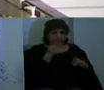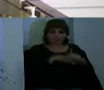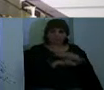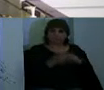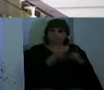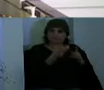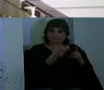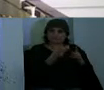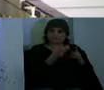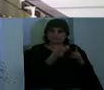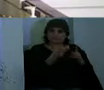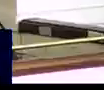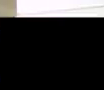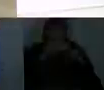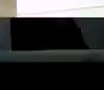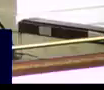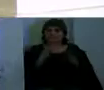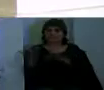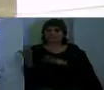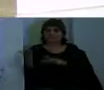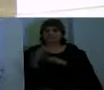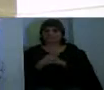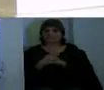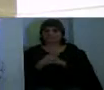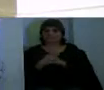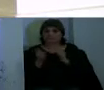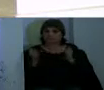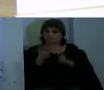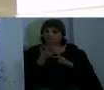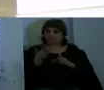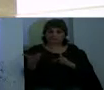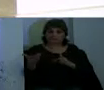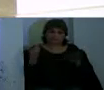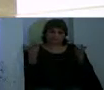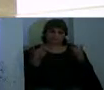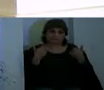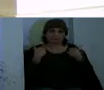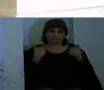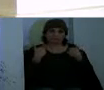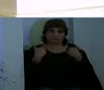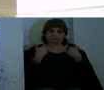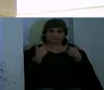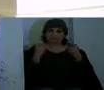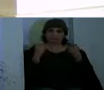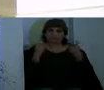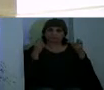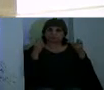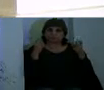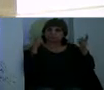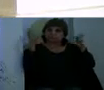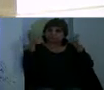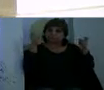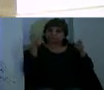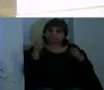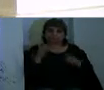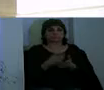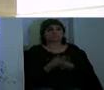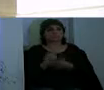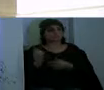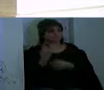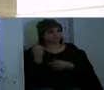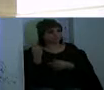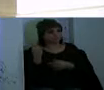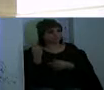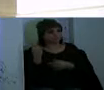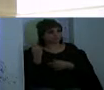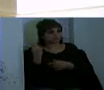that in all things he might have the preeminence. Just in case there's someone here who didn't